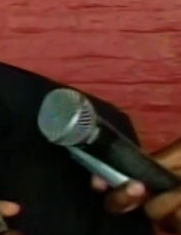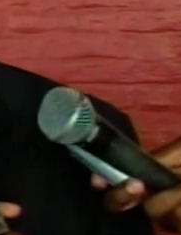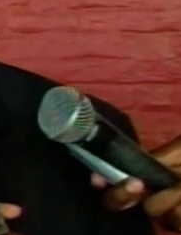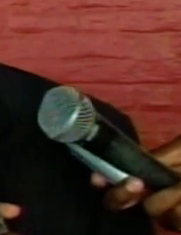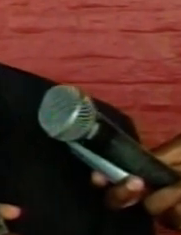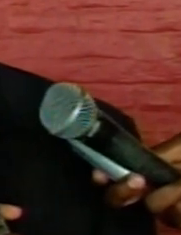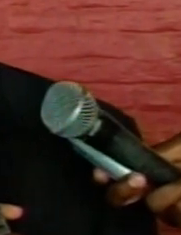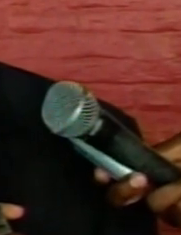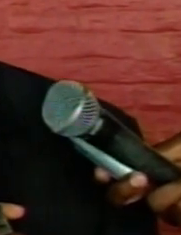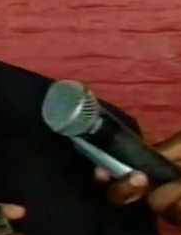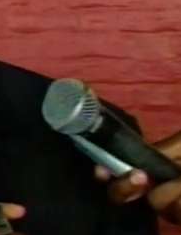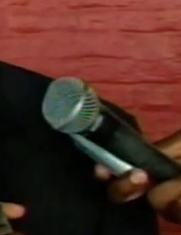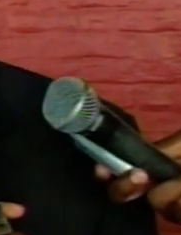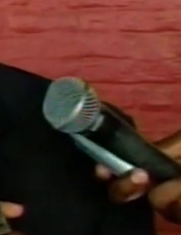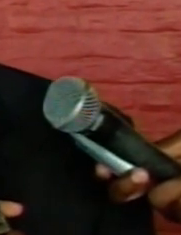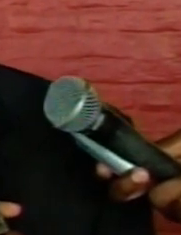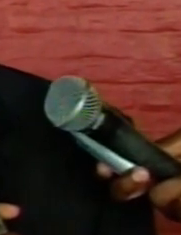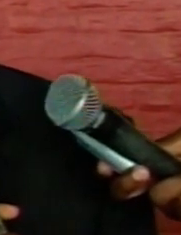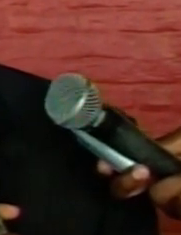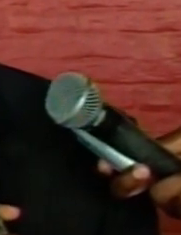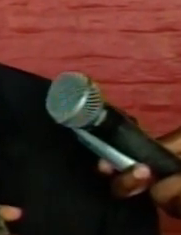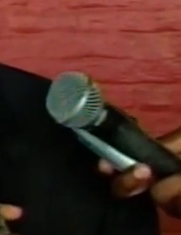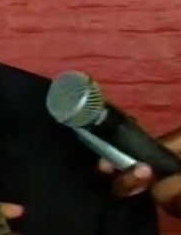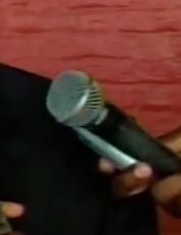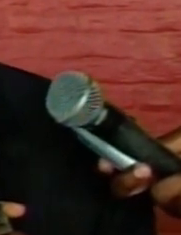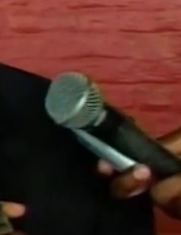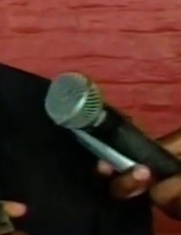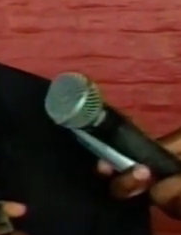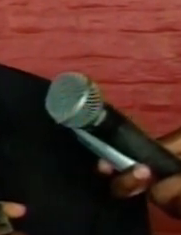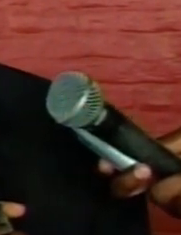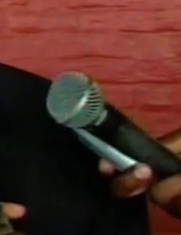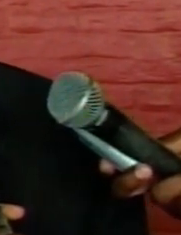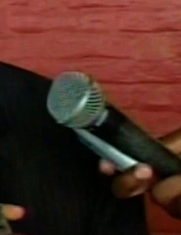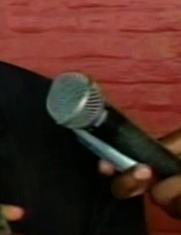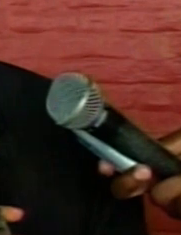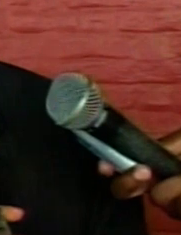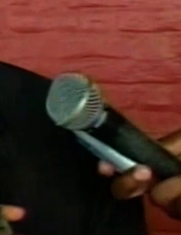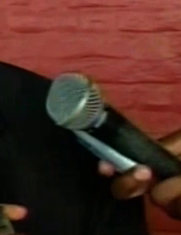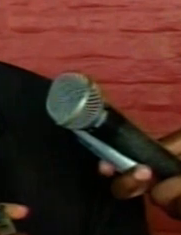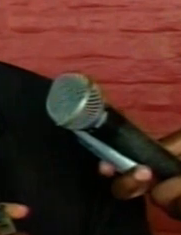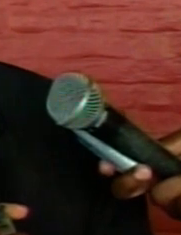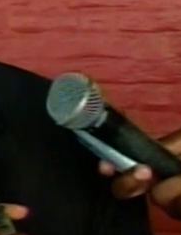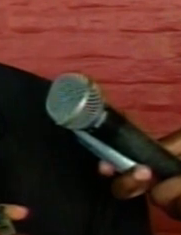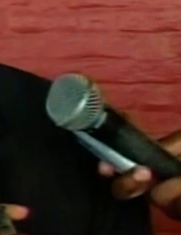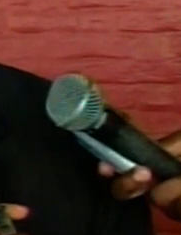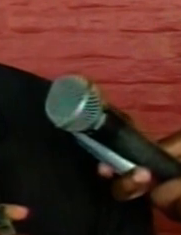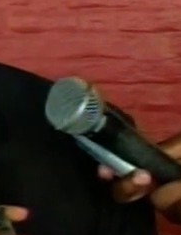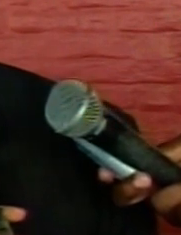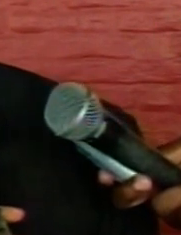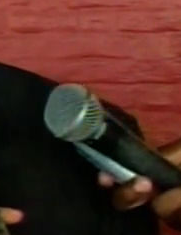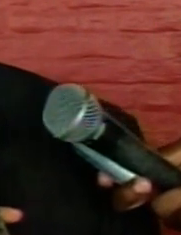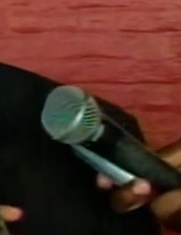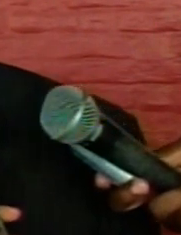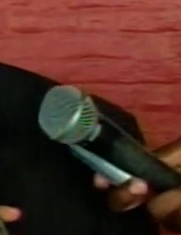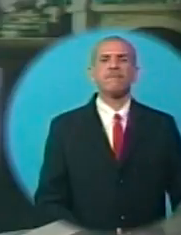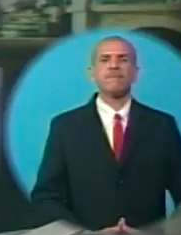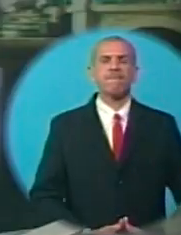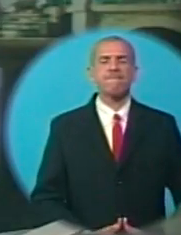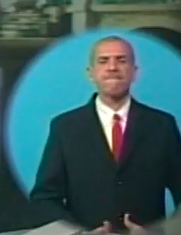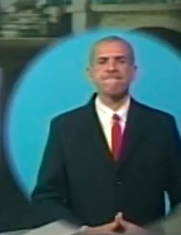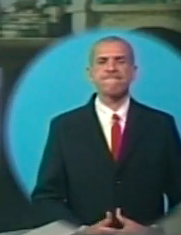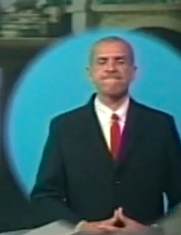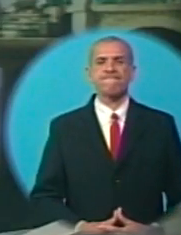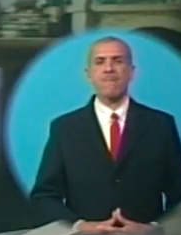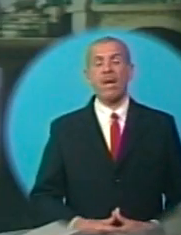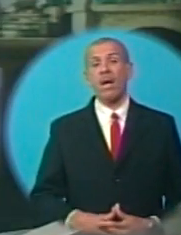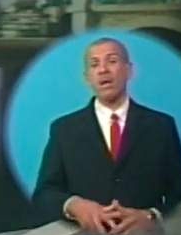that this decision against the National Conservation Commission has attracted.